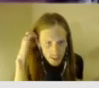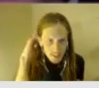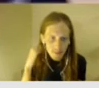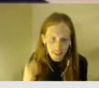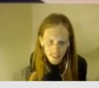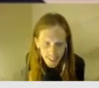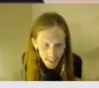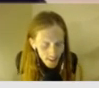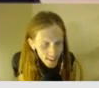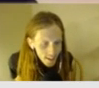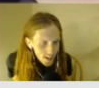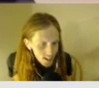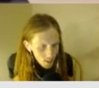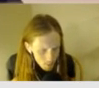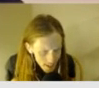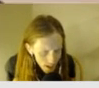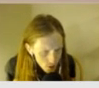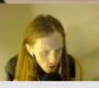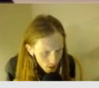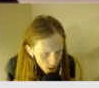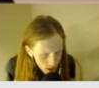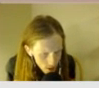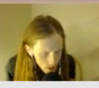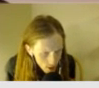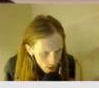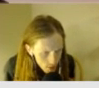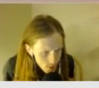She, yeah. Write that down. Where was that?